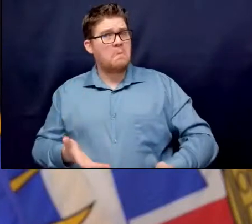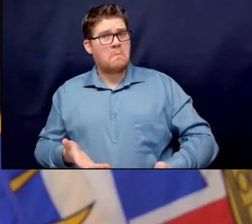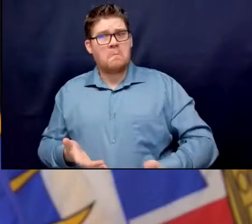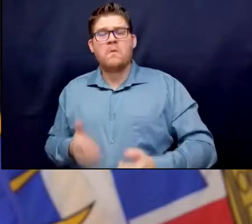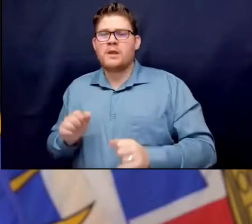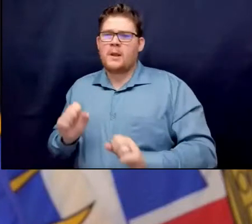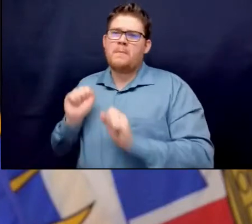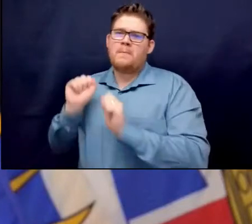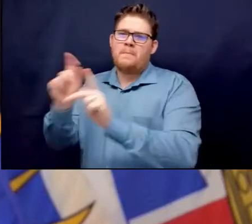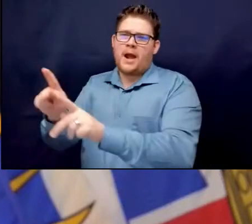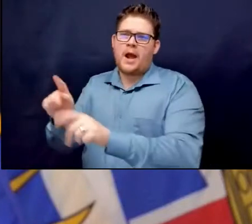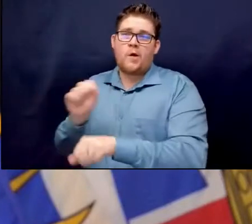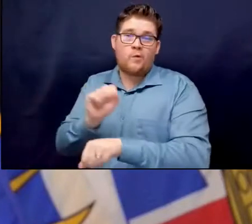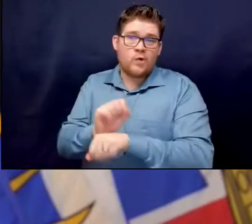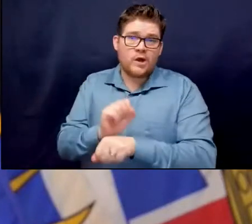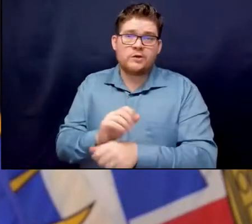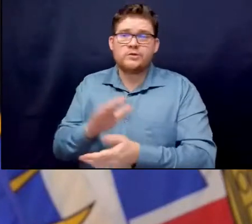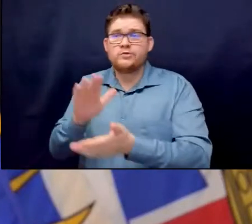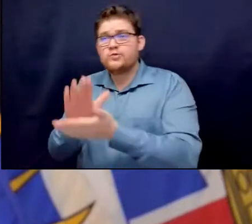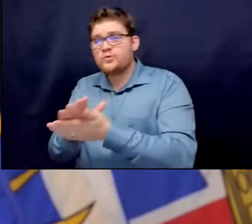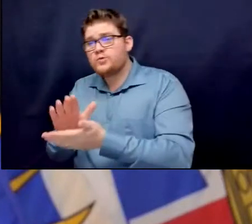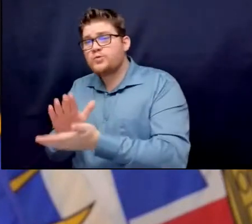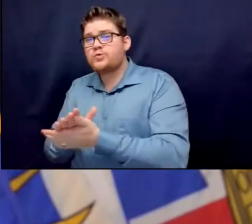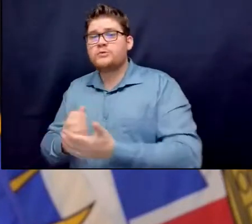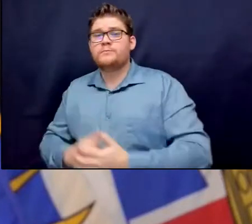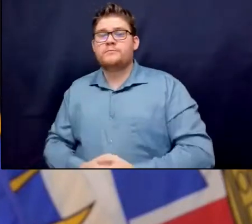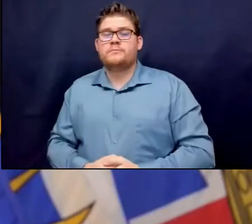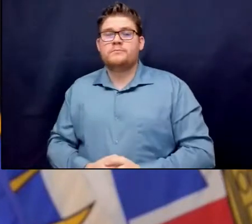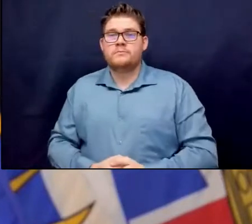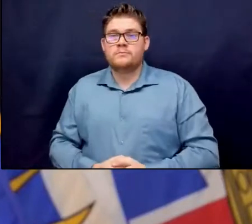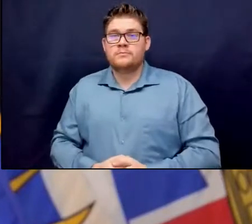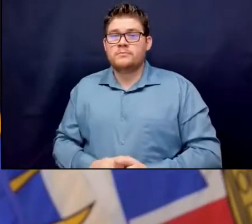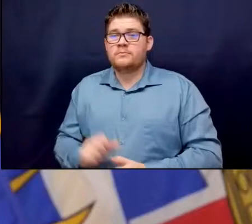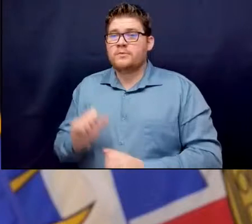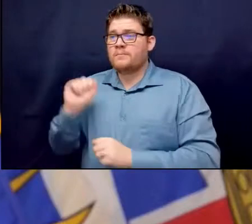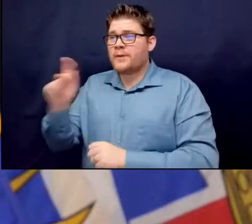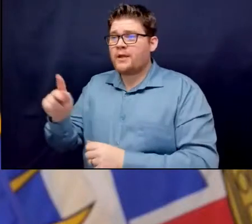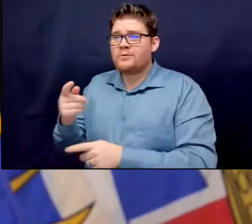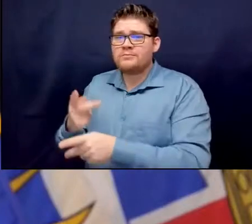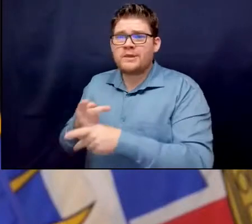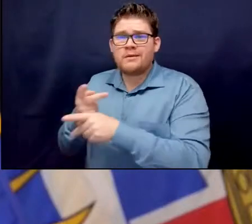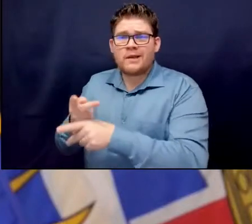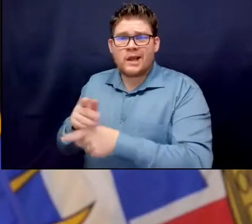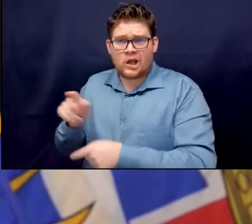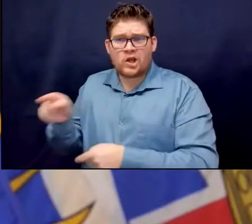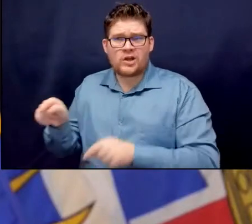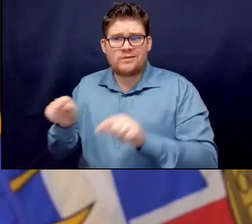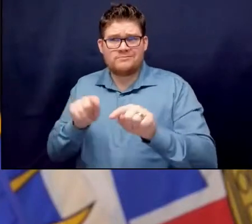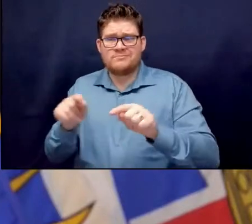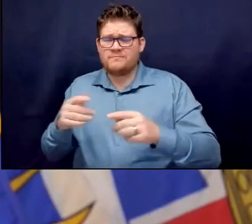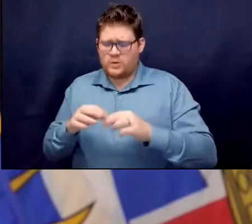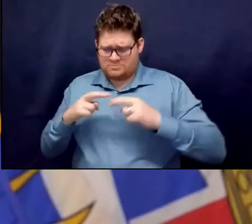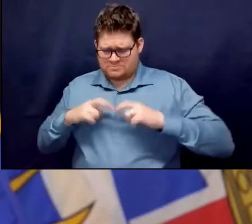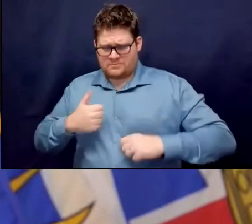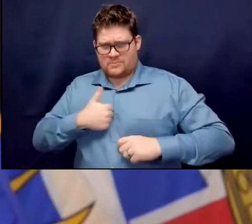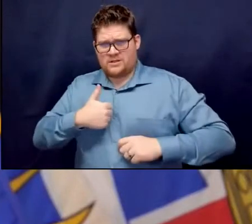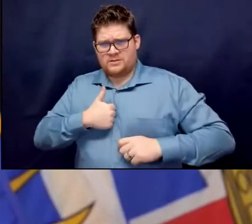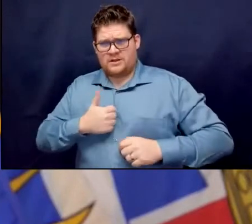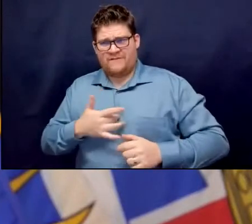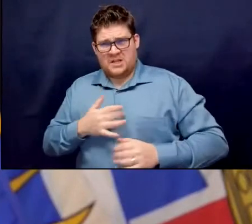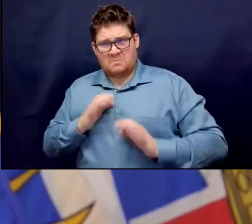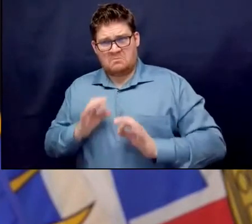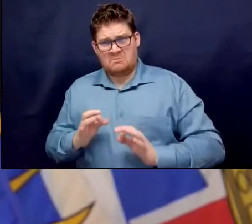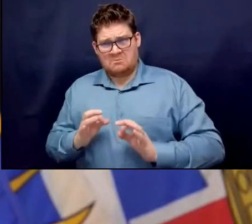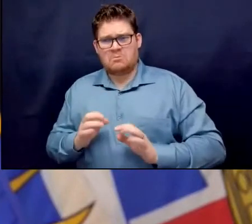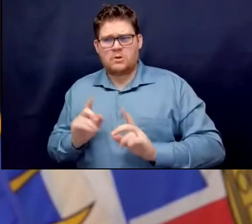need to adapt as well. It doesn't mean that what you did yesterday was wrong, and certainly we have